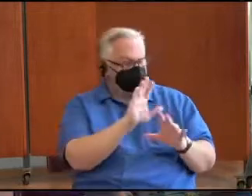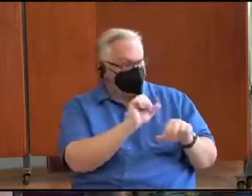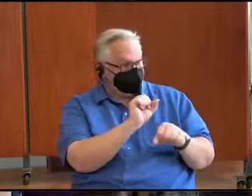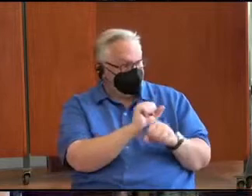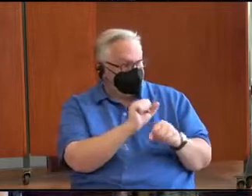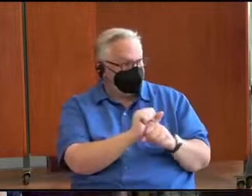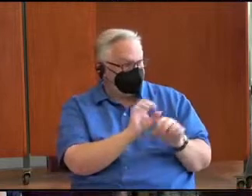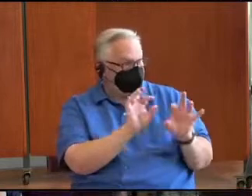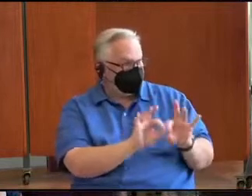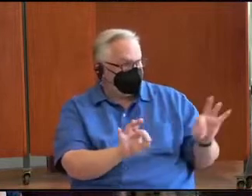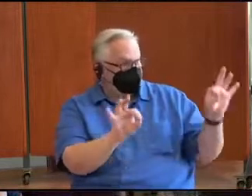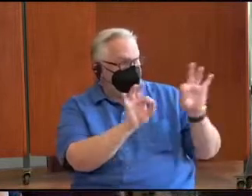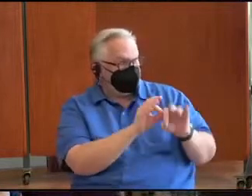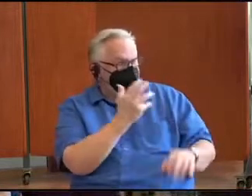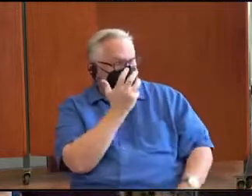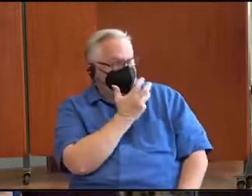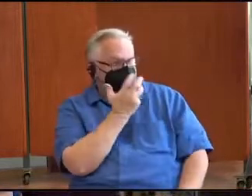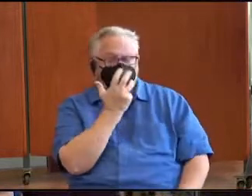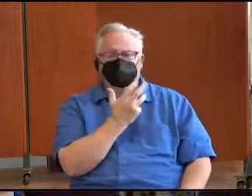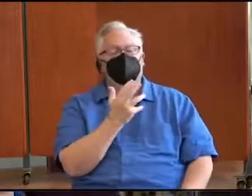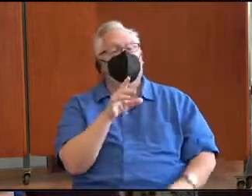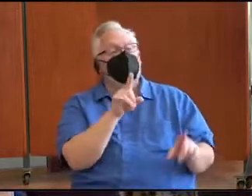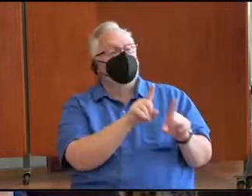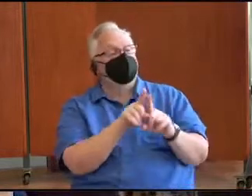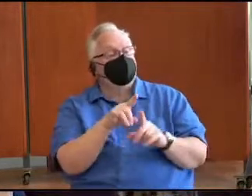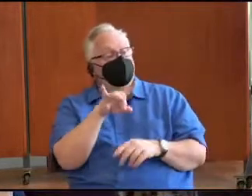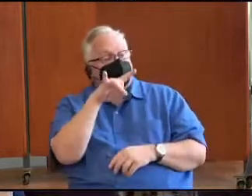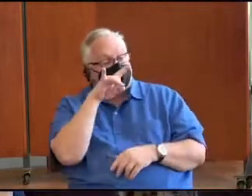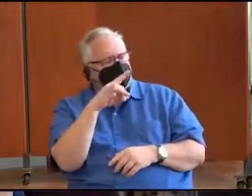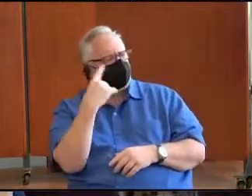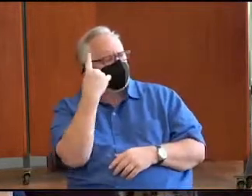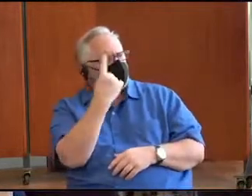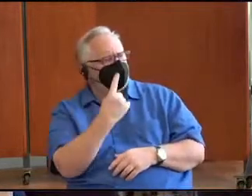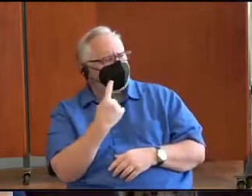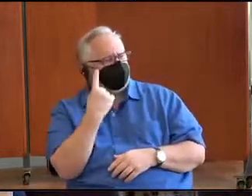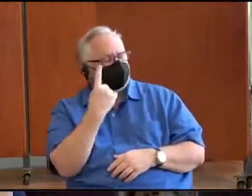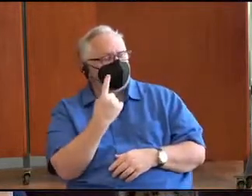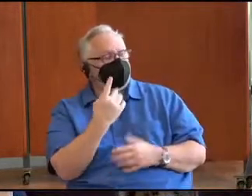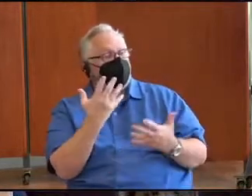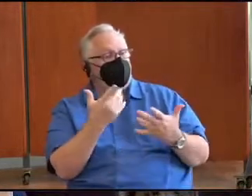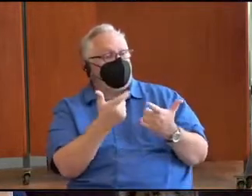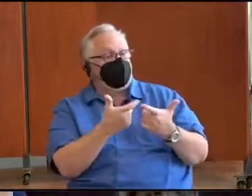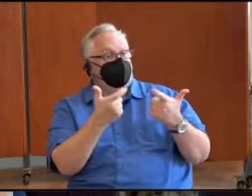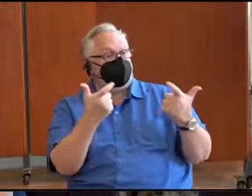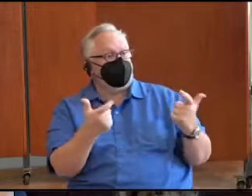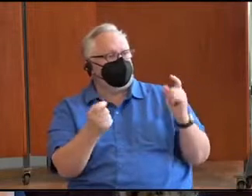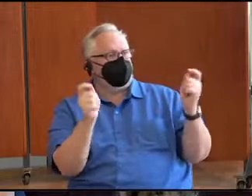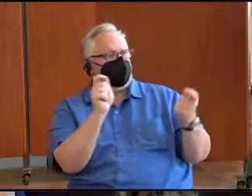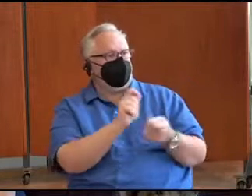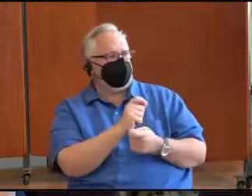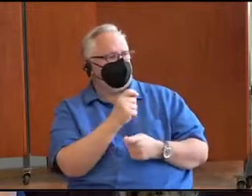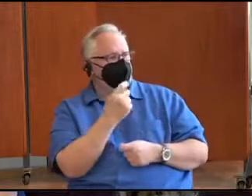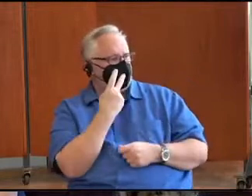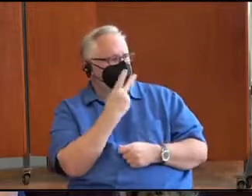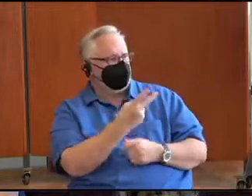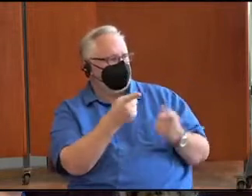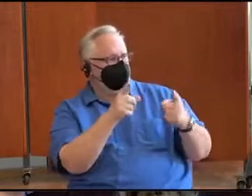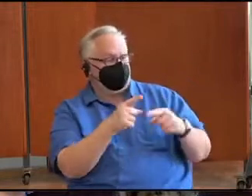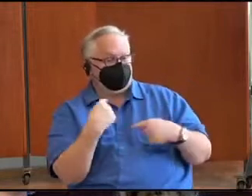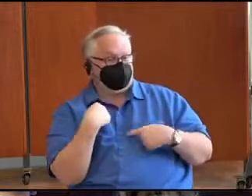too. So they wondered, what are some of the biggest changes, or maybe the biggest change you've seen while you've been